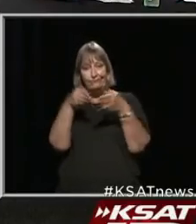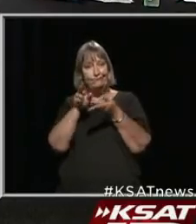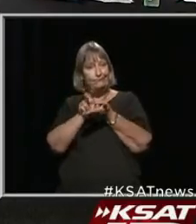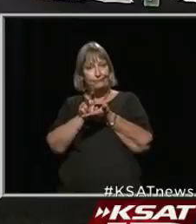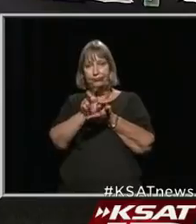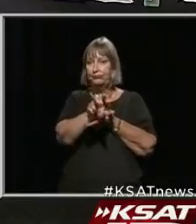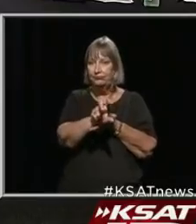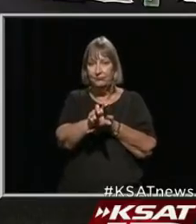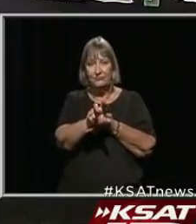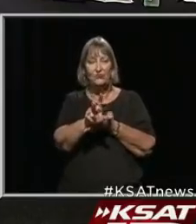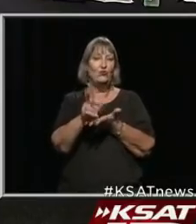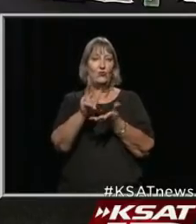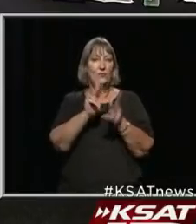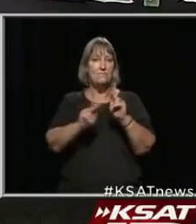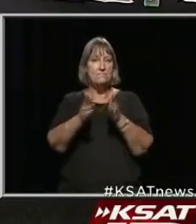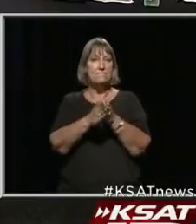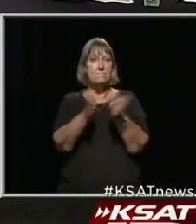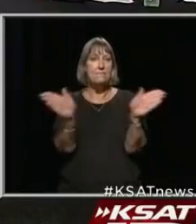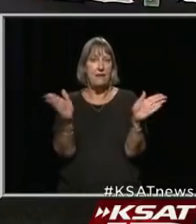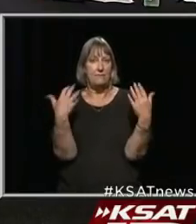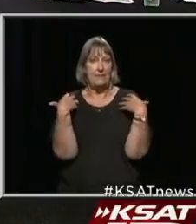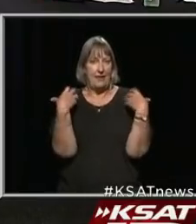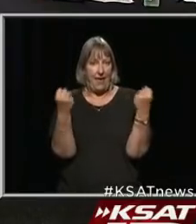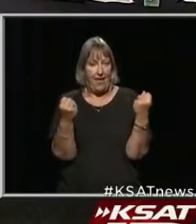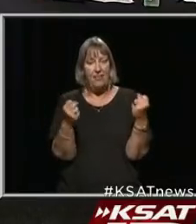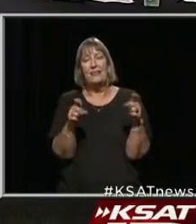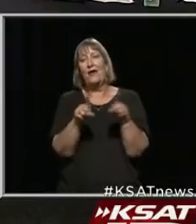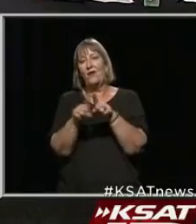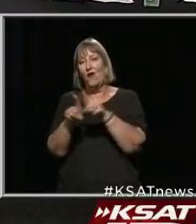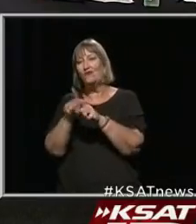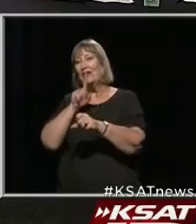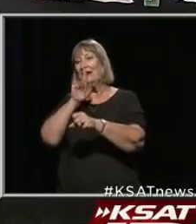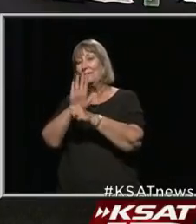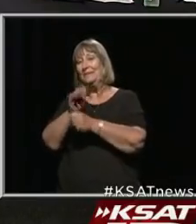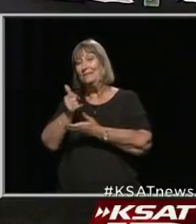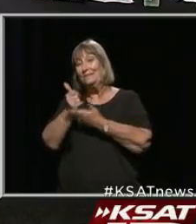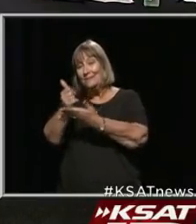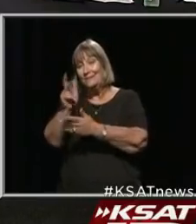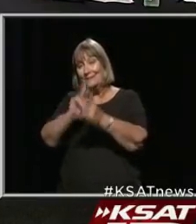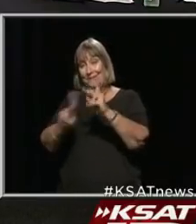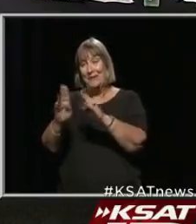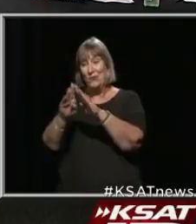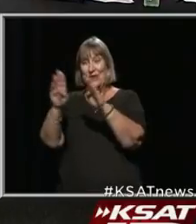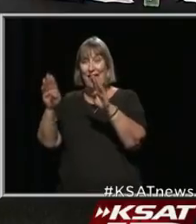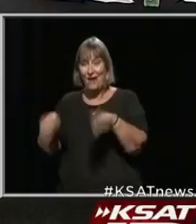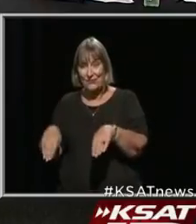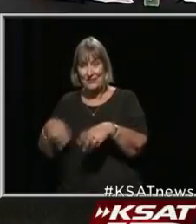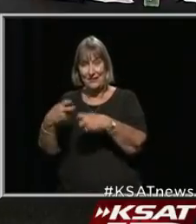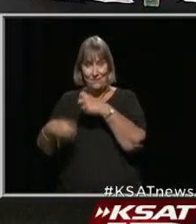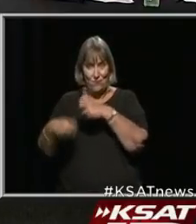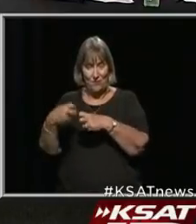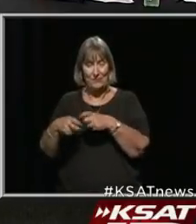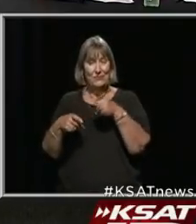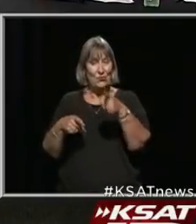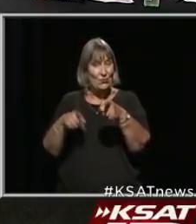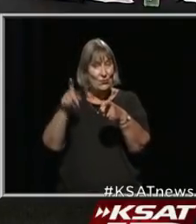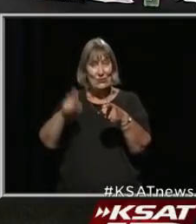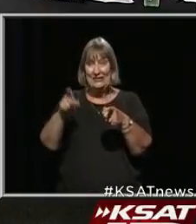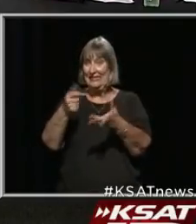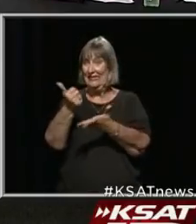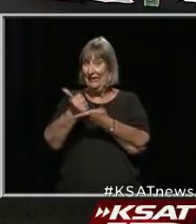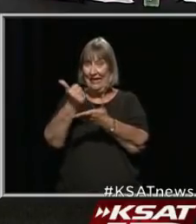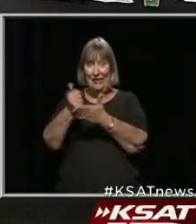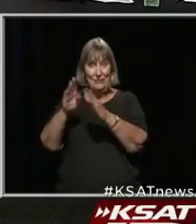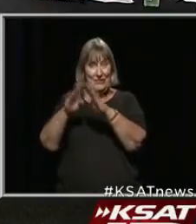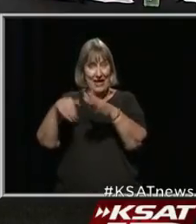infrastructure, as well as a renewed commitment to the housing assistance program. If you are in need of housing assistance, please go to